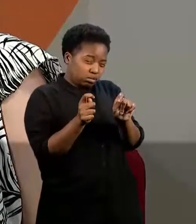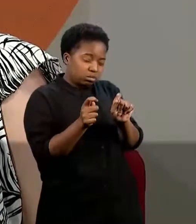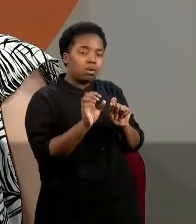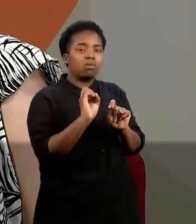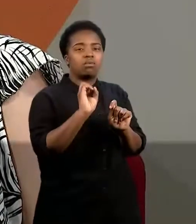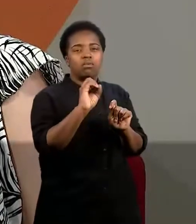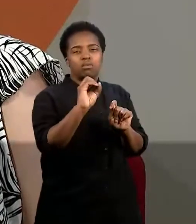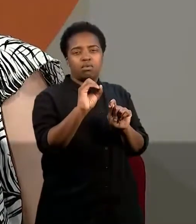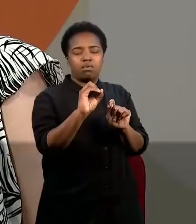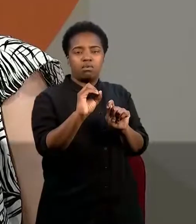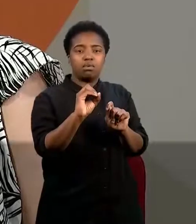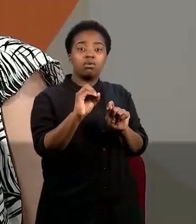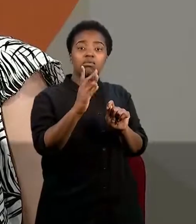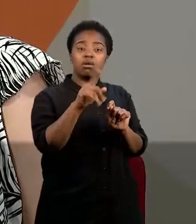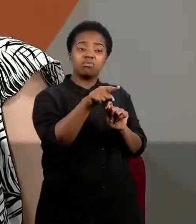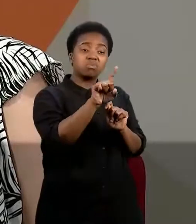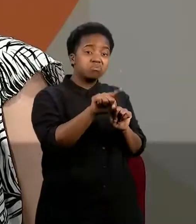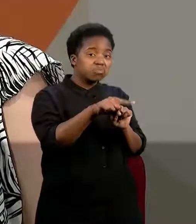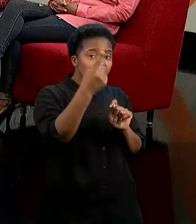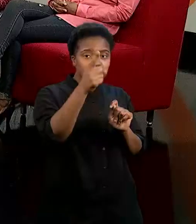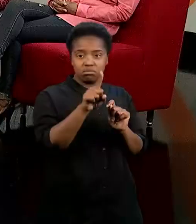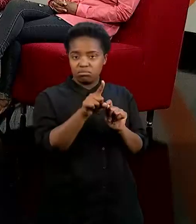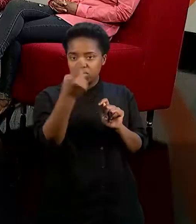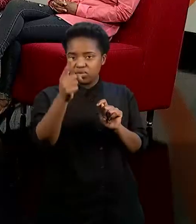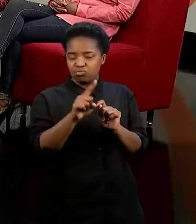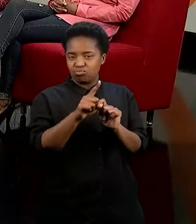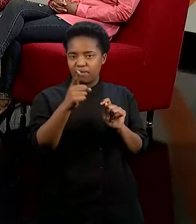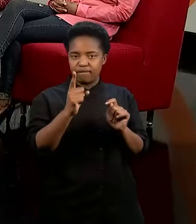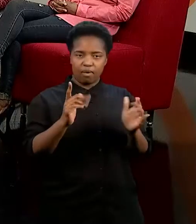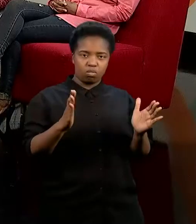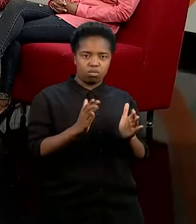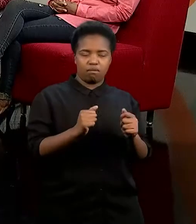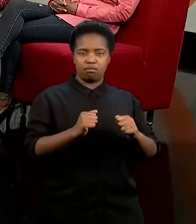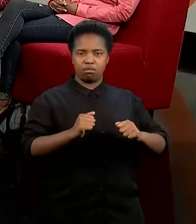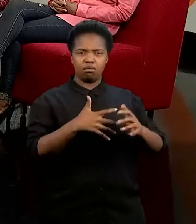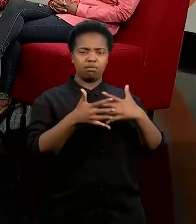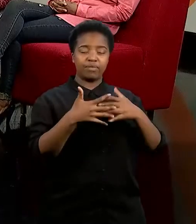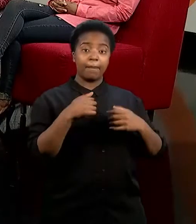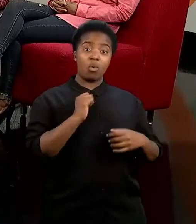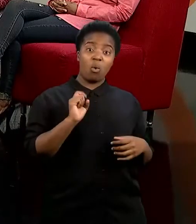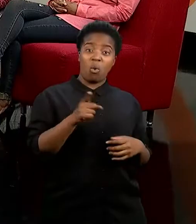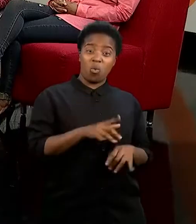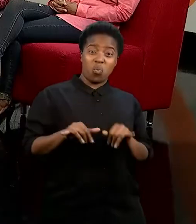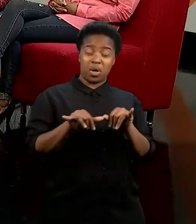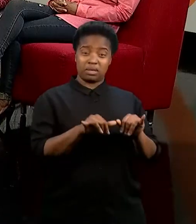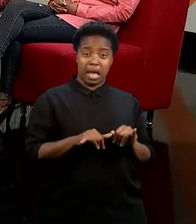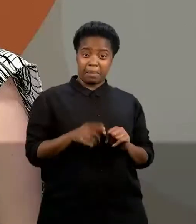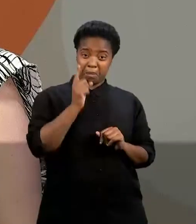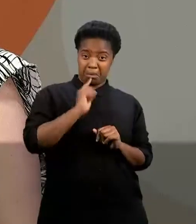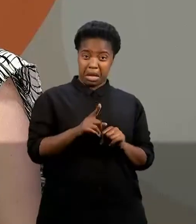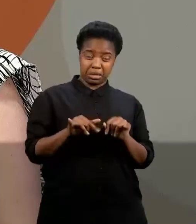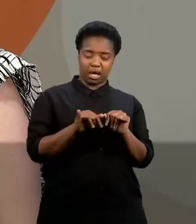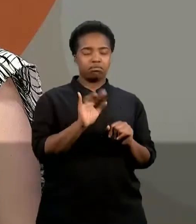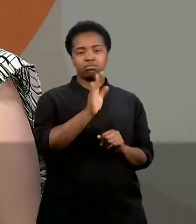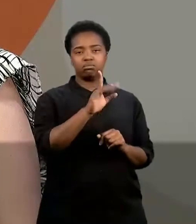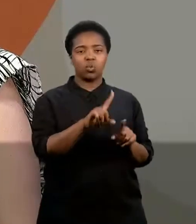People are starting to celebrate their differences, starting to see that everybody doesn't look the same. Everybody doesn't need to look the same. But I